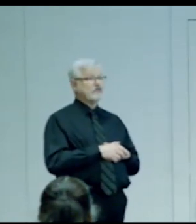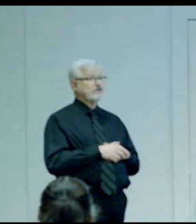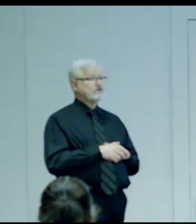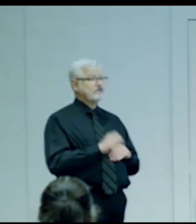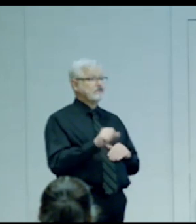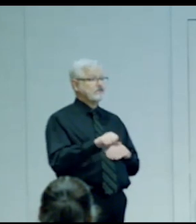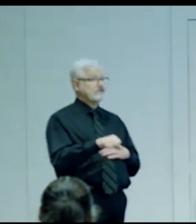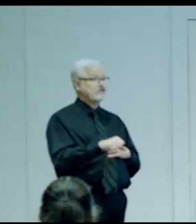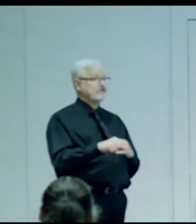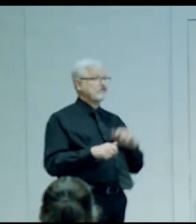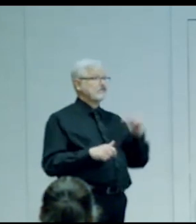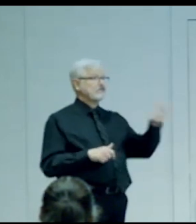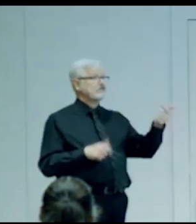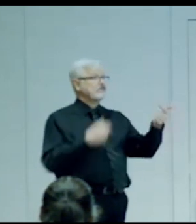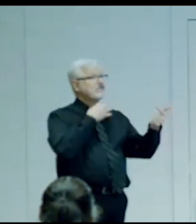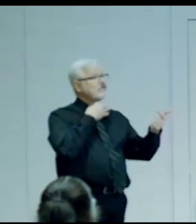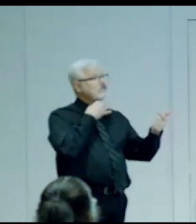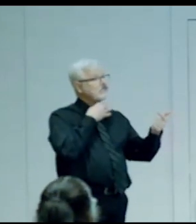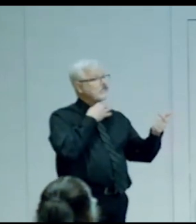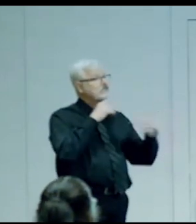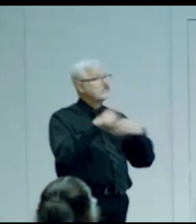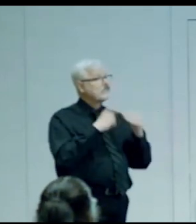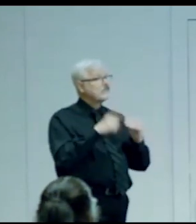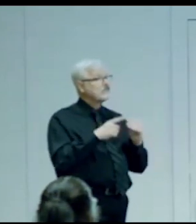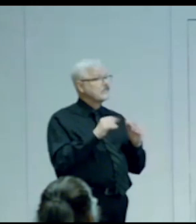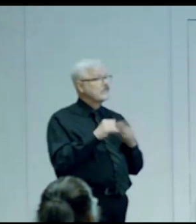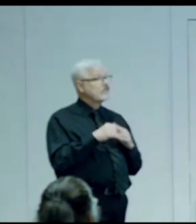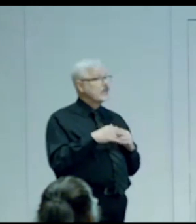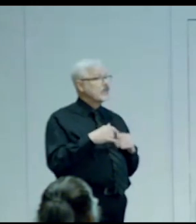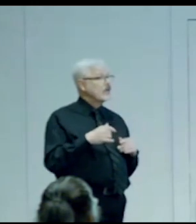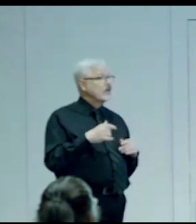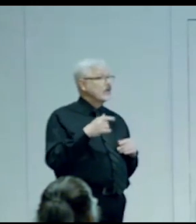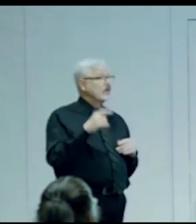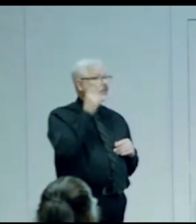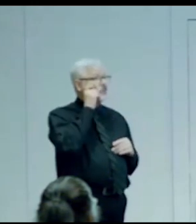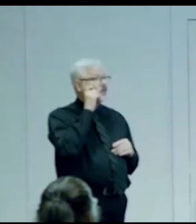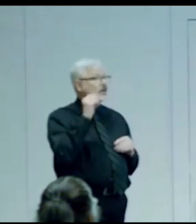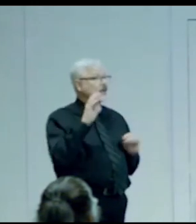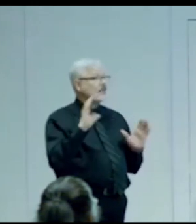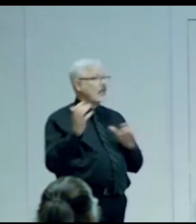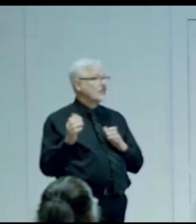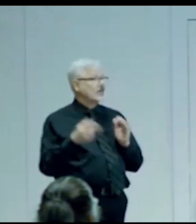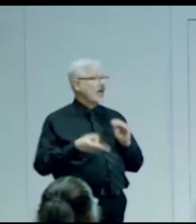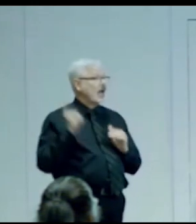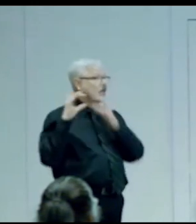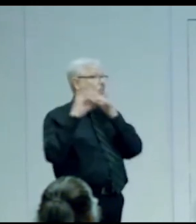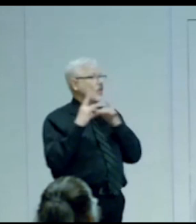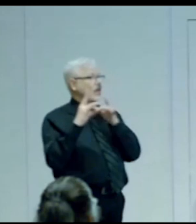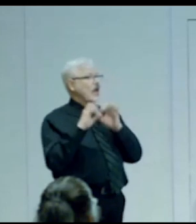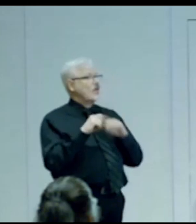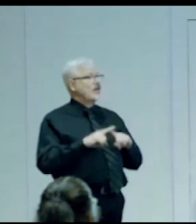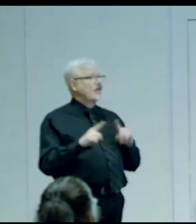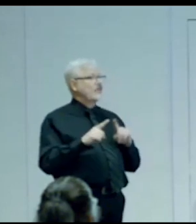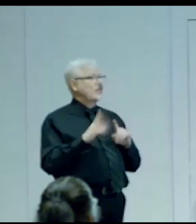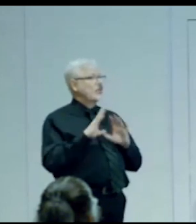Yes, please. So the human that breaks his life so finally how particular your